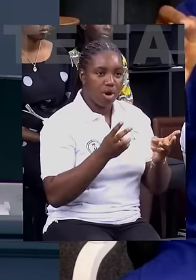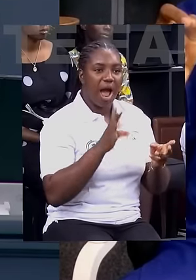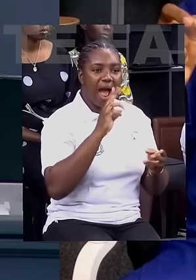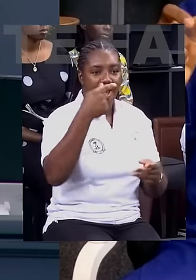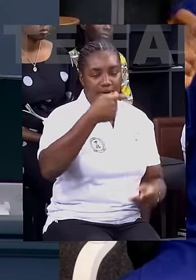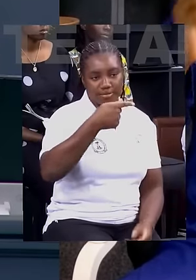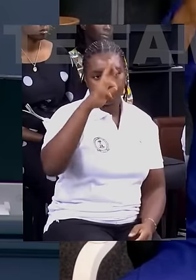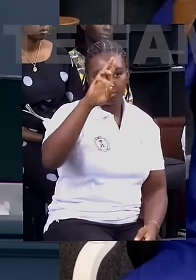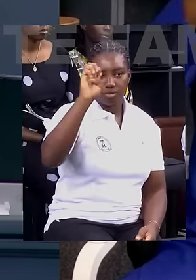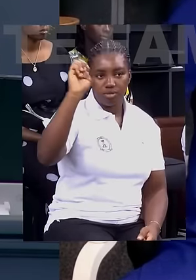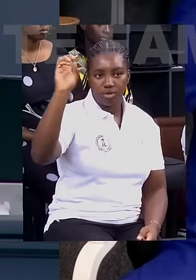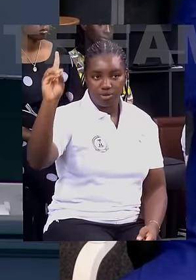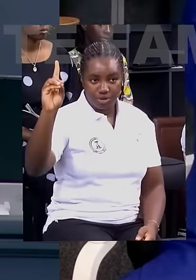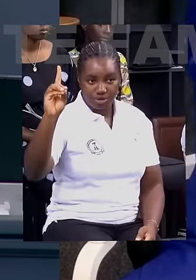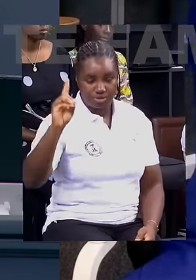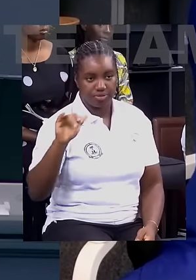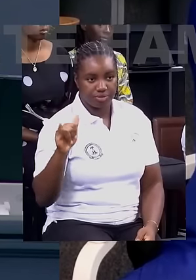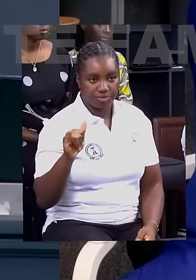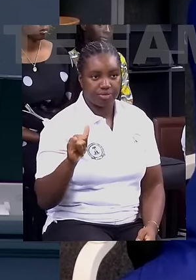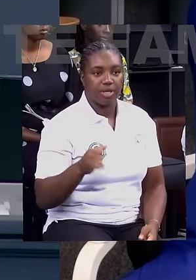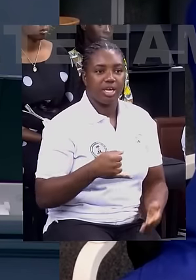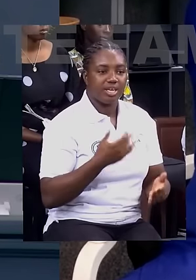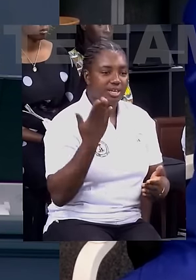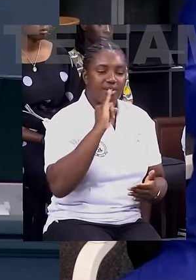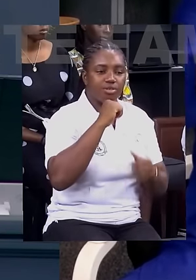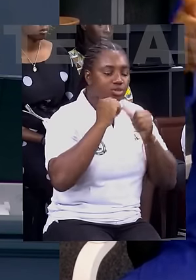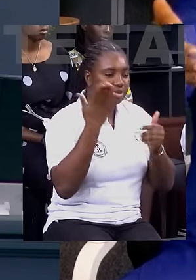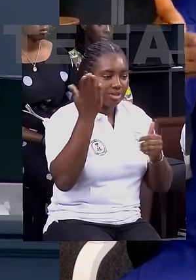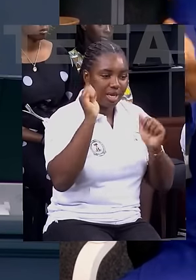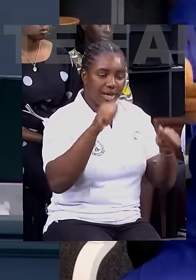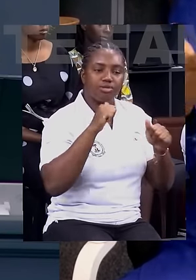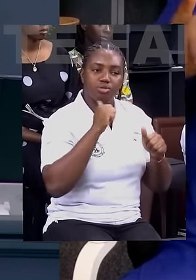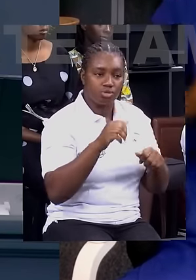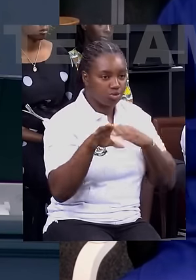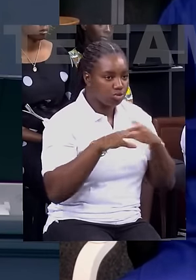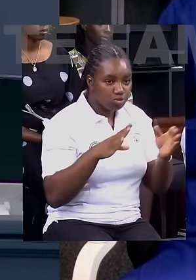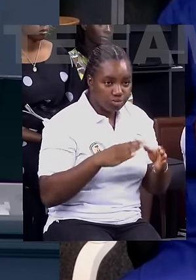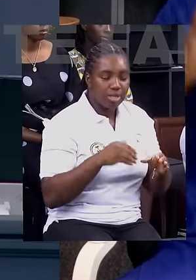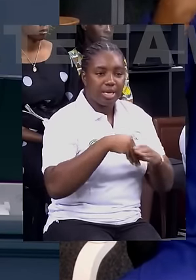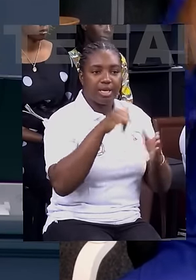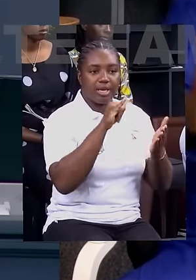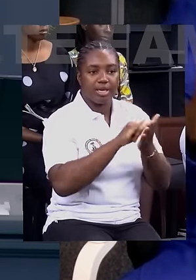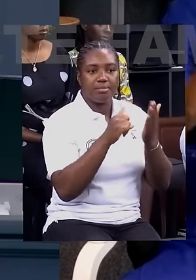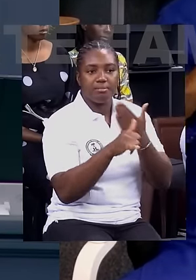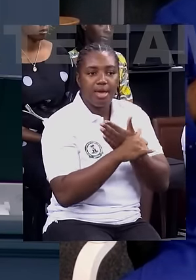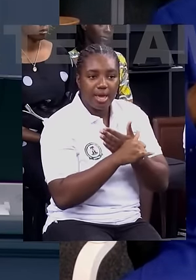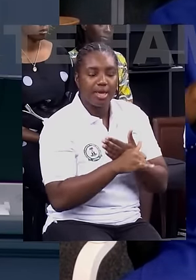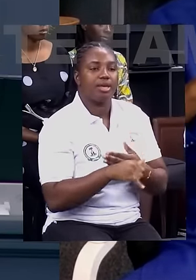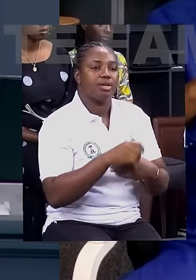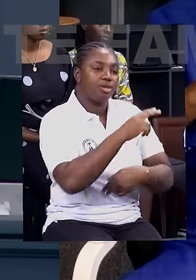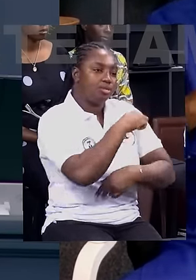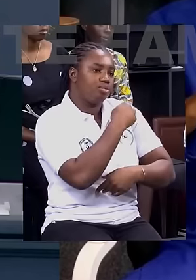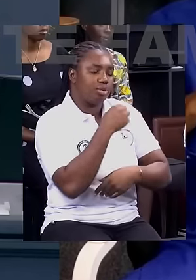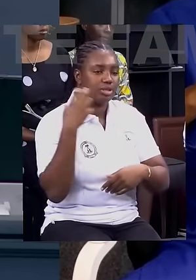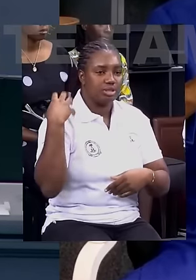do. So in May this year, the commissioner of police wrote us a letter to say that